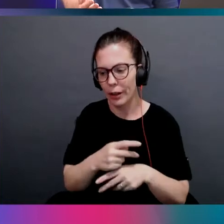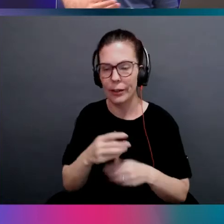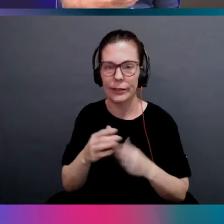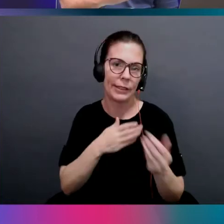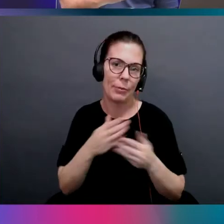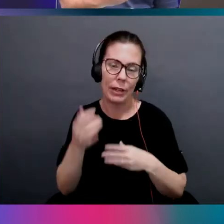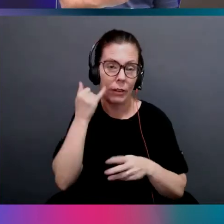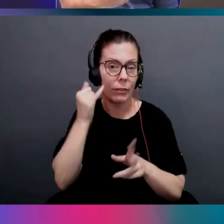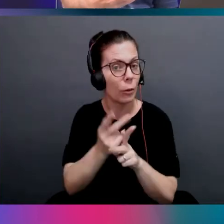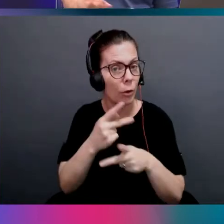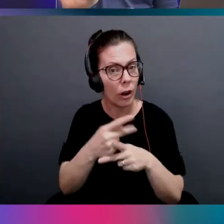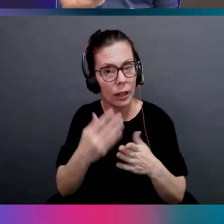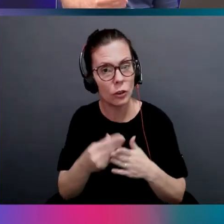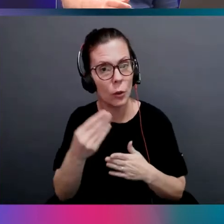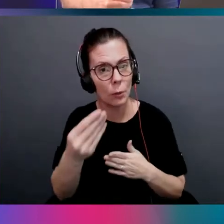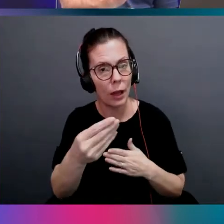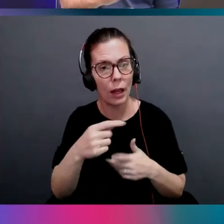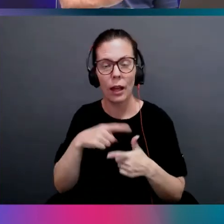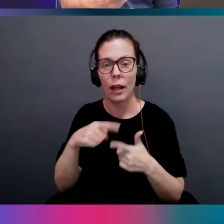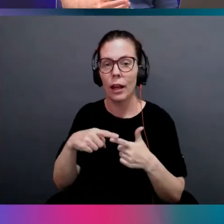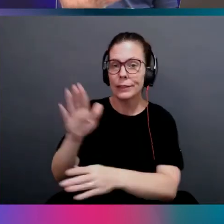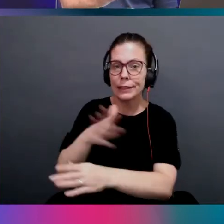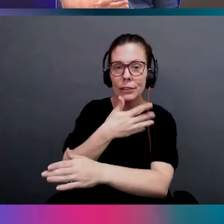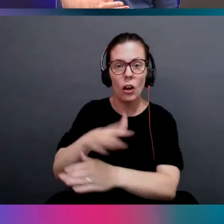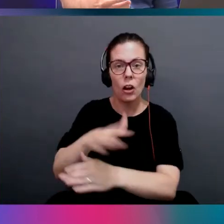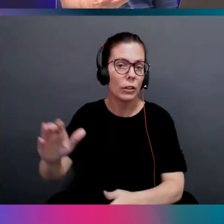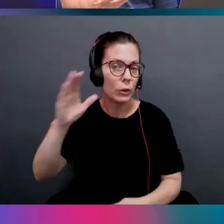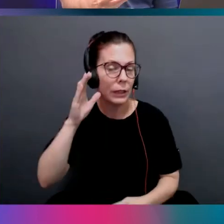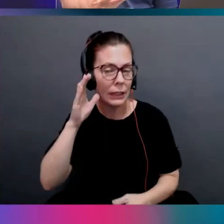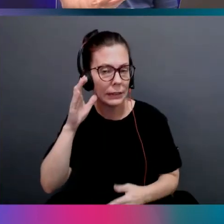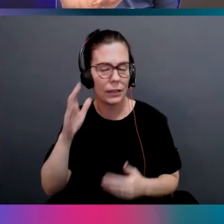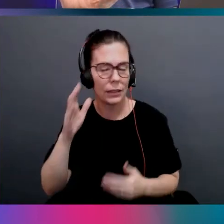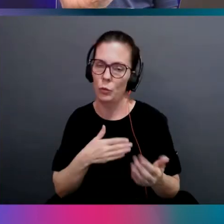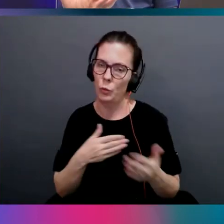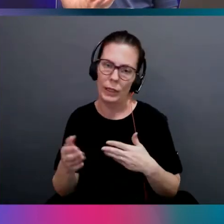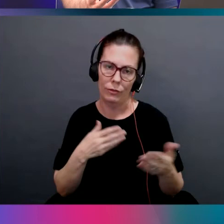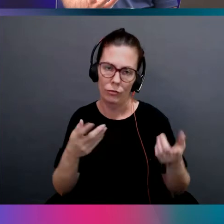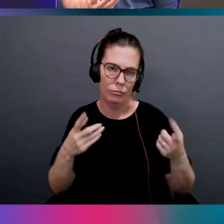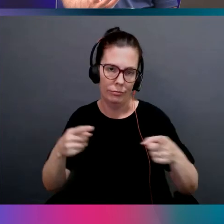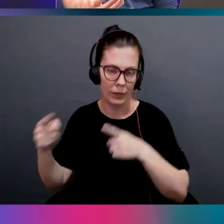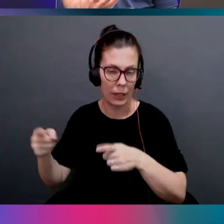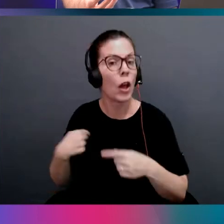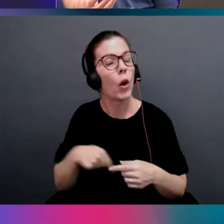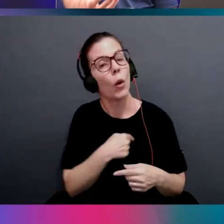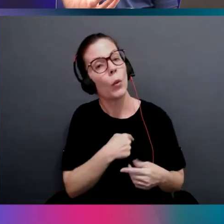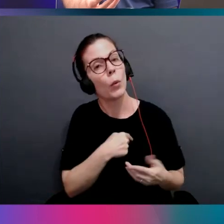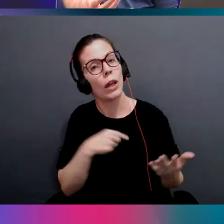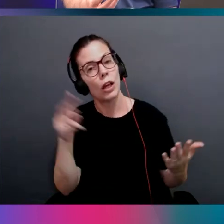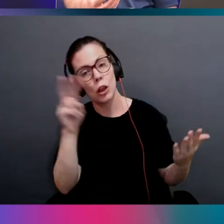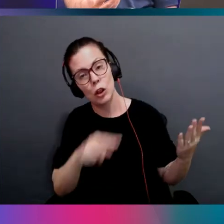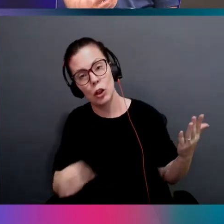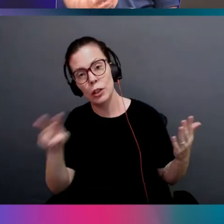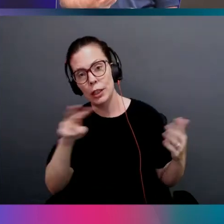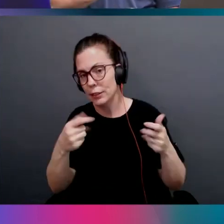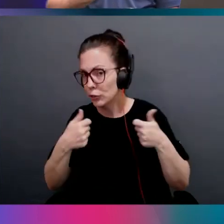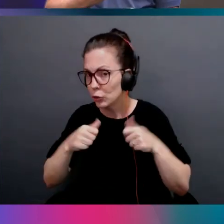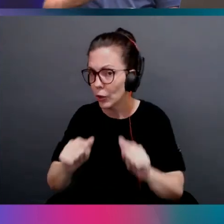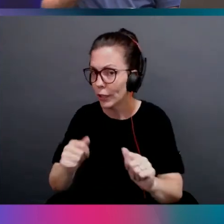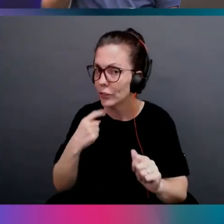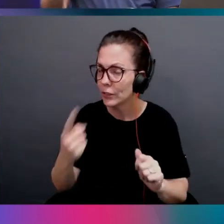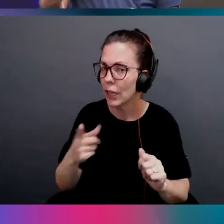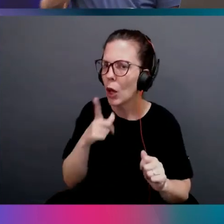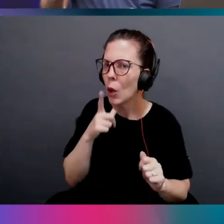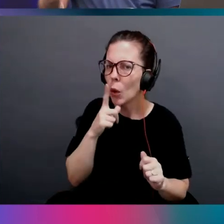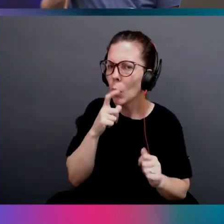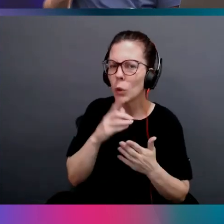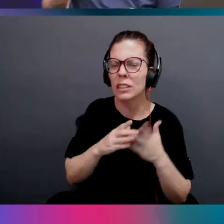you're going to be buying, songs you're going to be listening to, whatever it happens to be, we're looking and trying to say, who are some of the people in